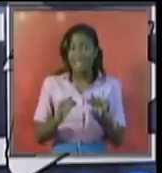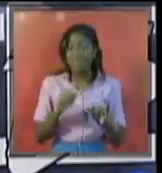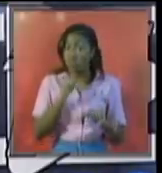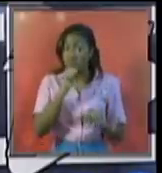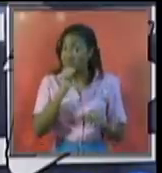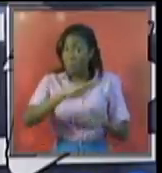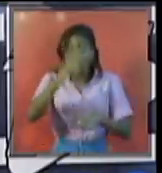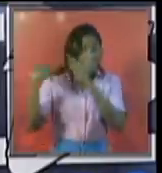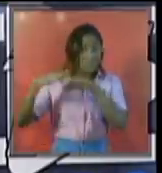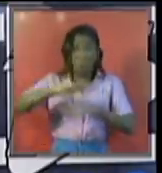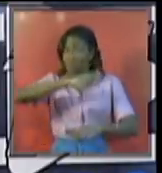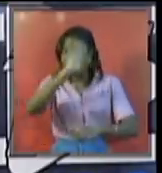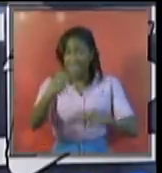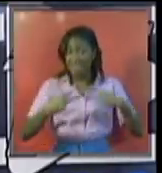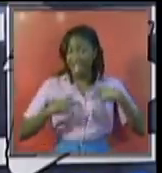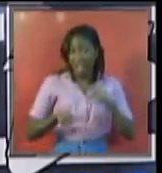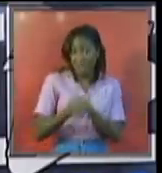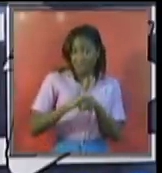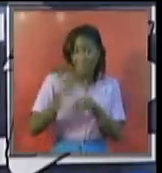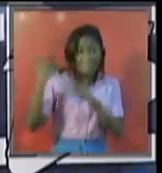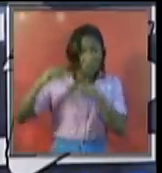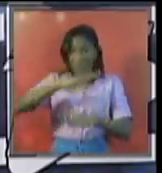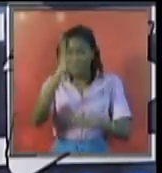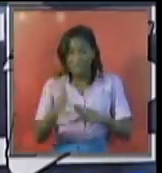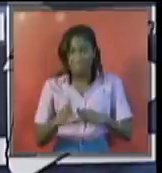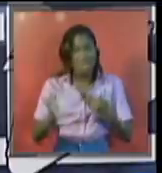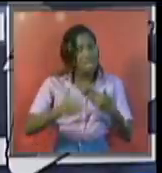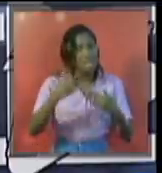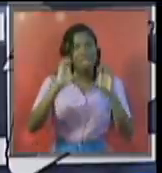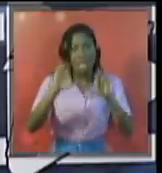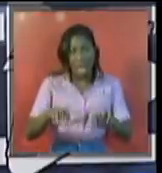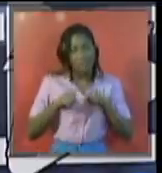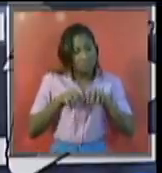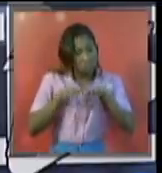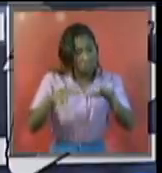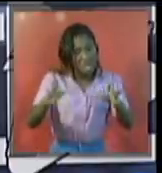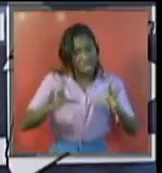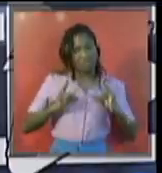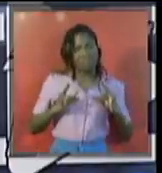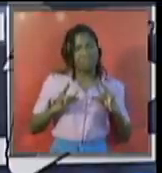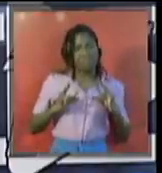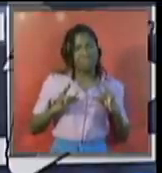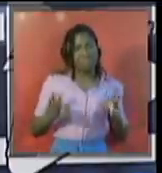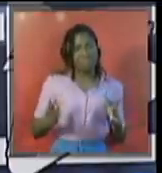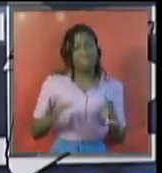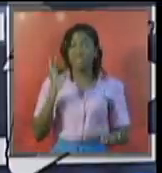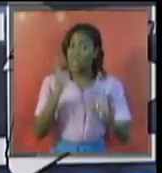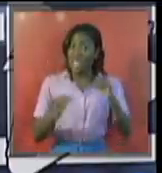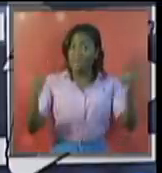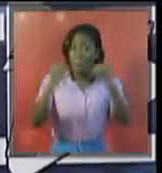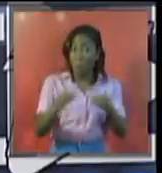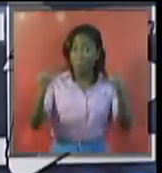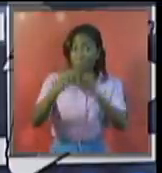and the number of persons currently infected and infectious. as the number of infected persons